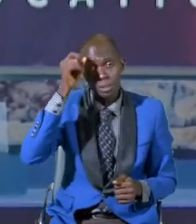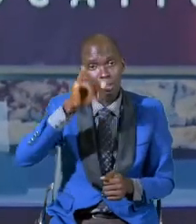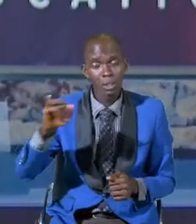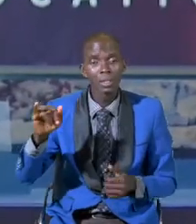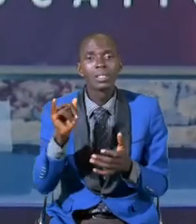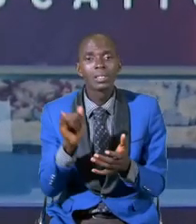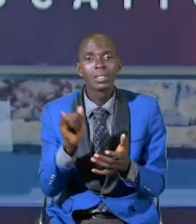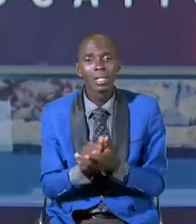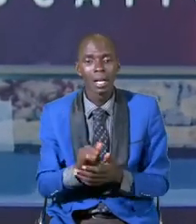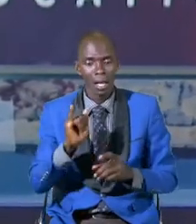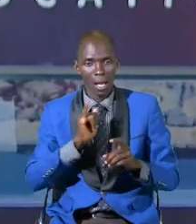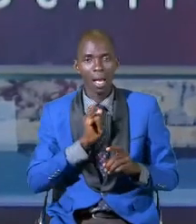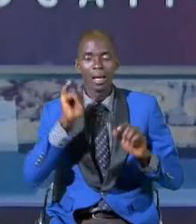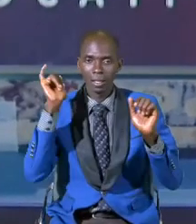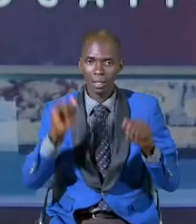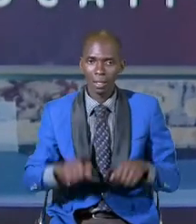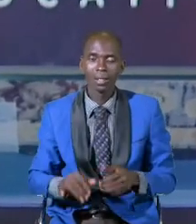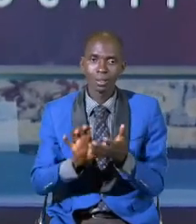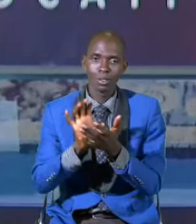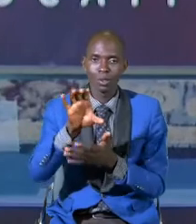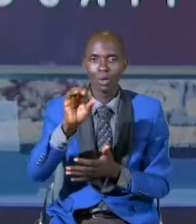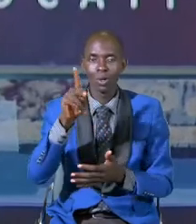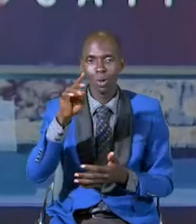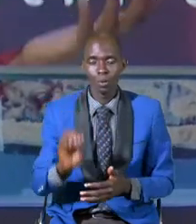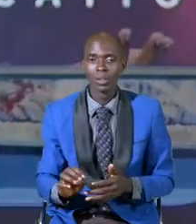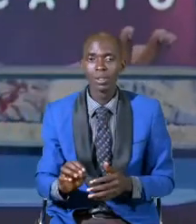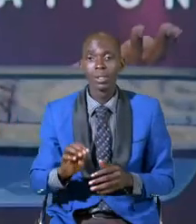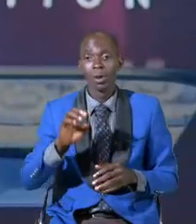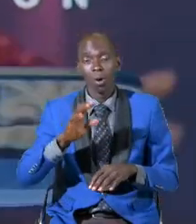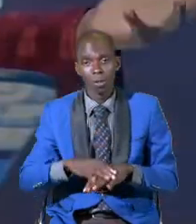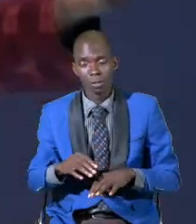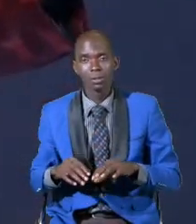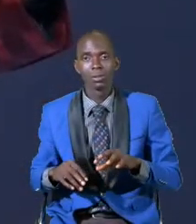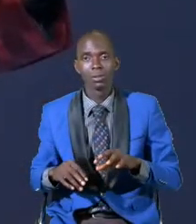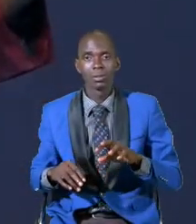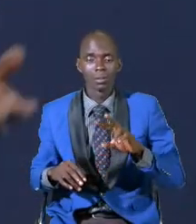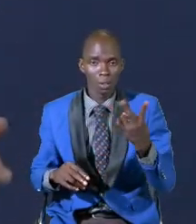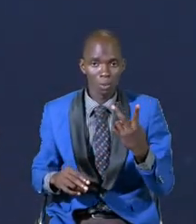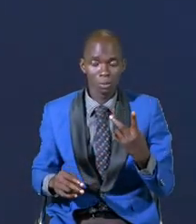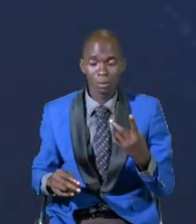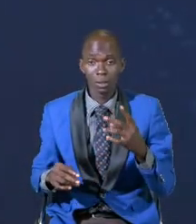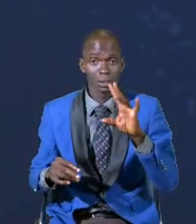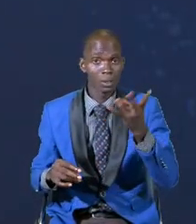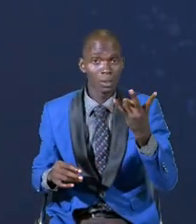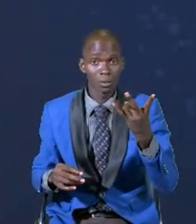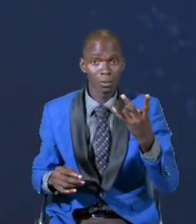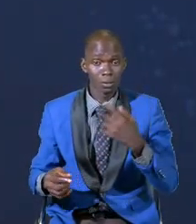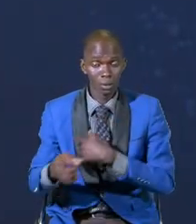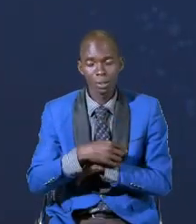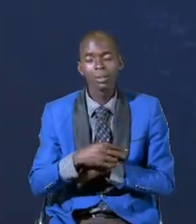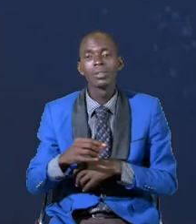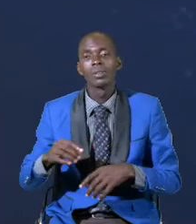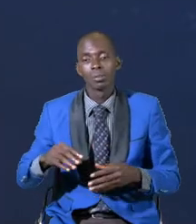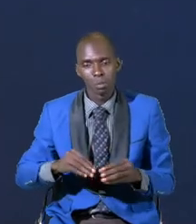On the seventh day, walk around seven times and just shout. The walls are still up, shout.